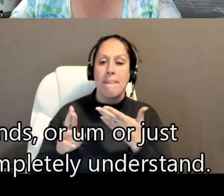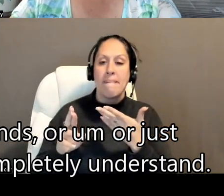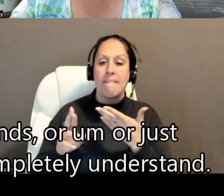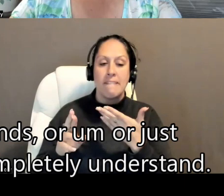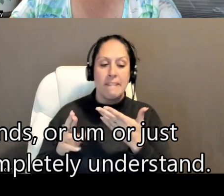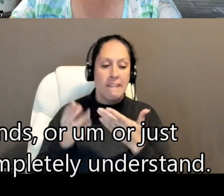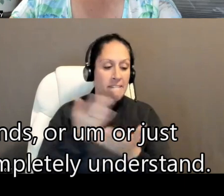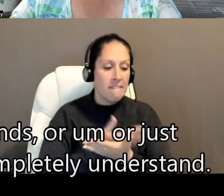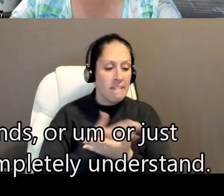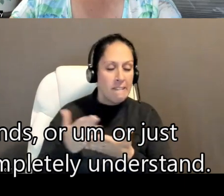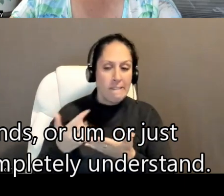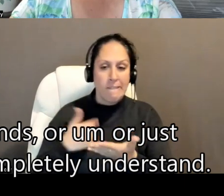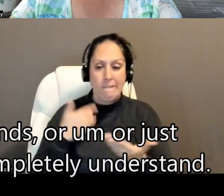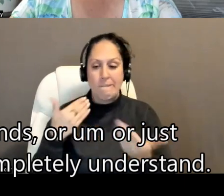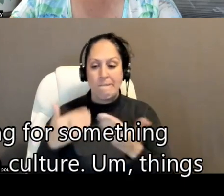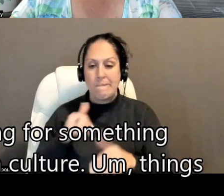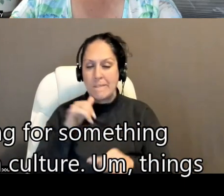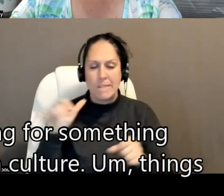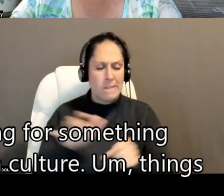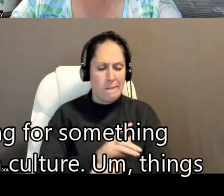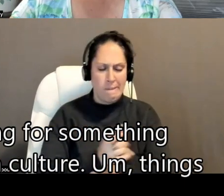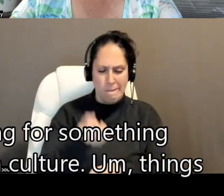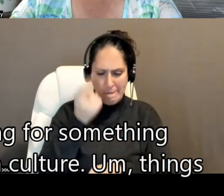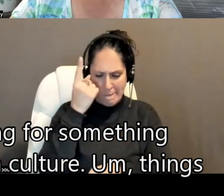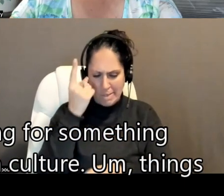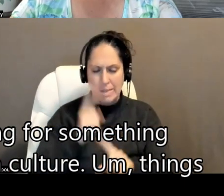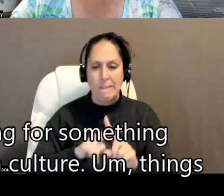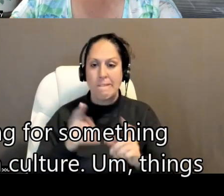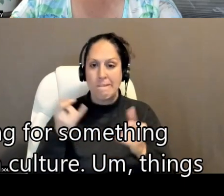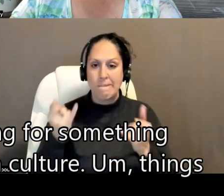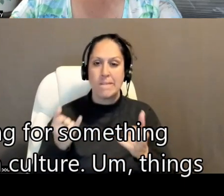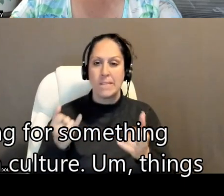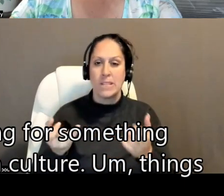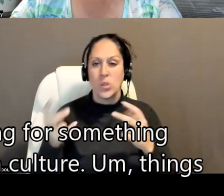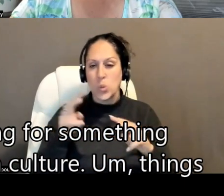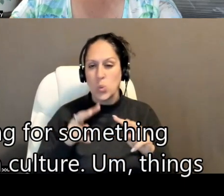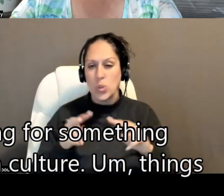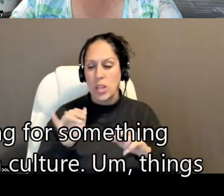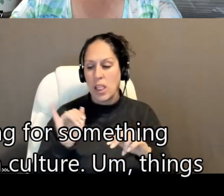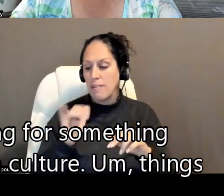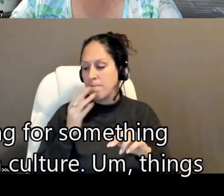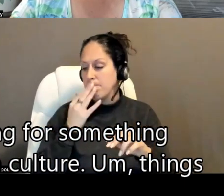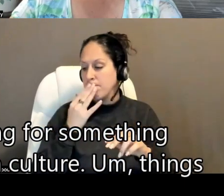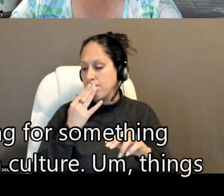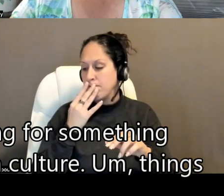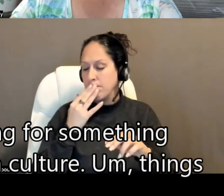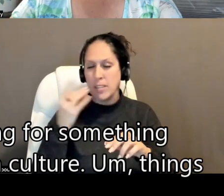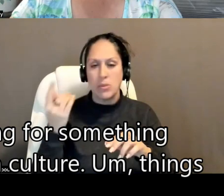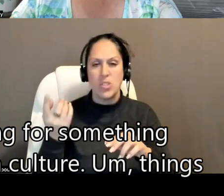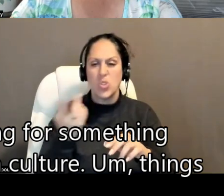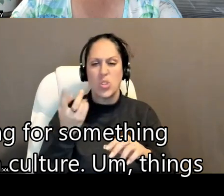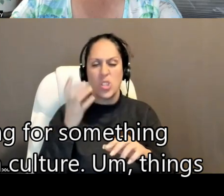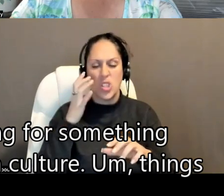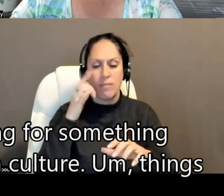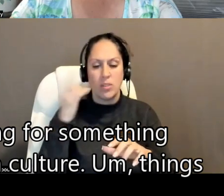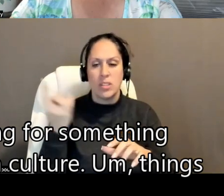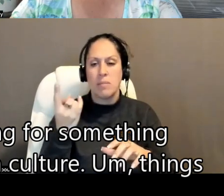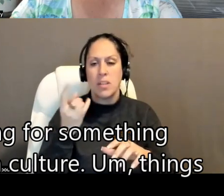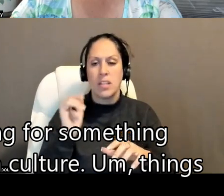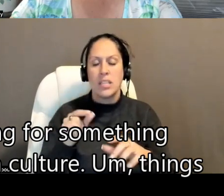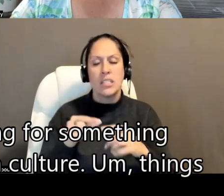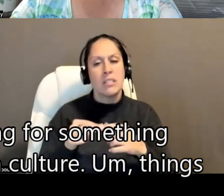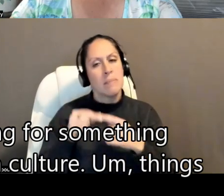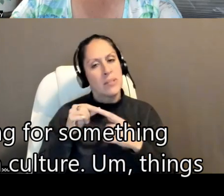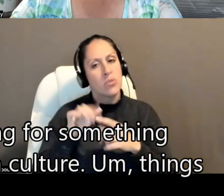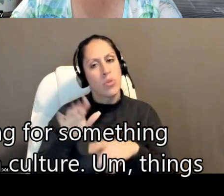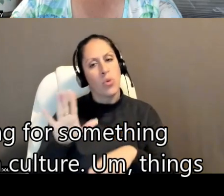just things that we may not completely understand, but now it's looking for something that is special to